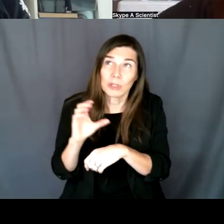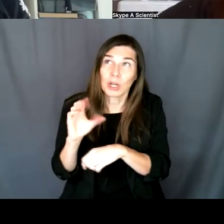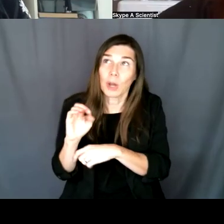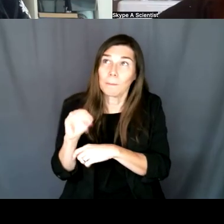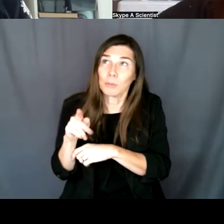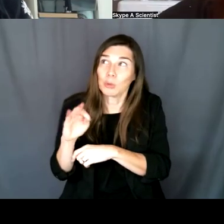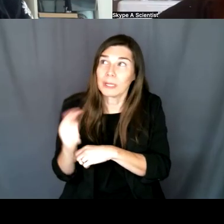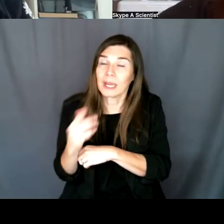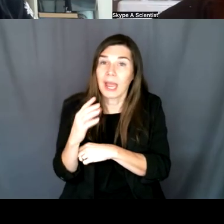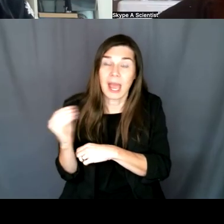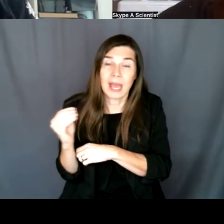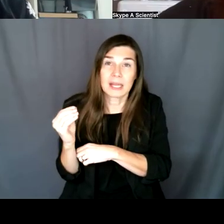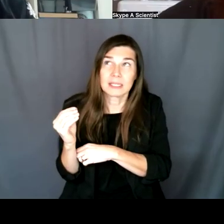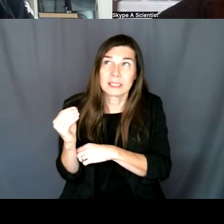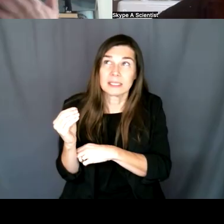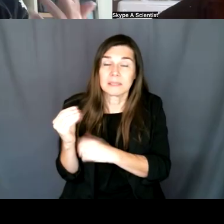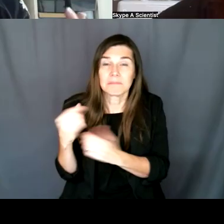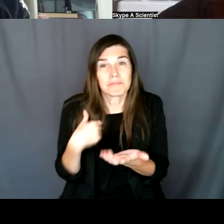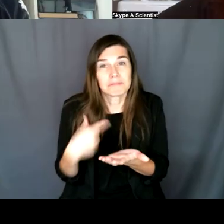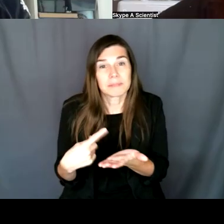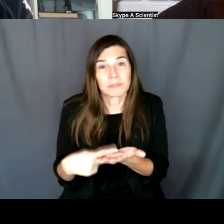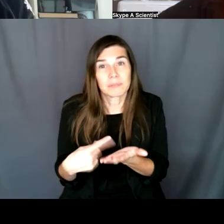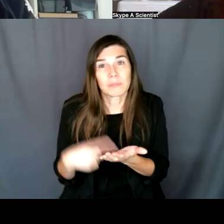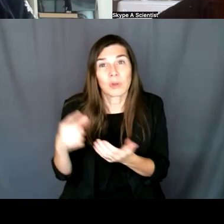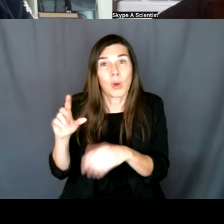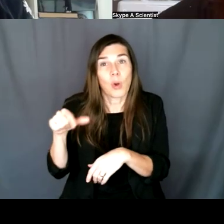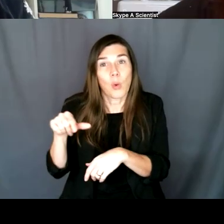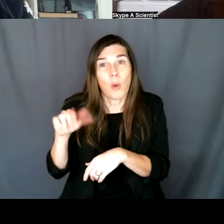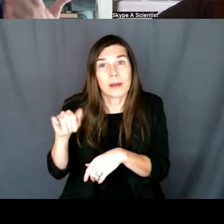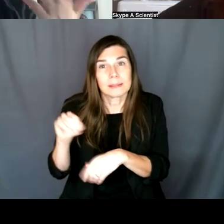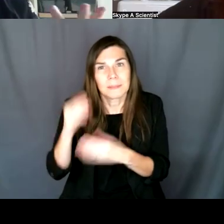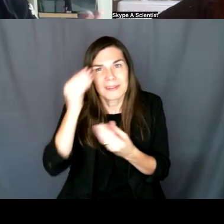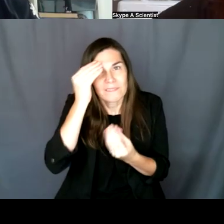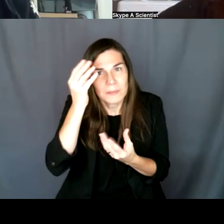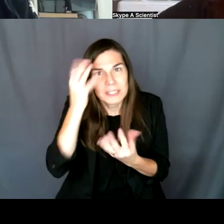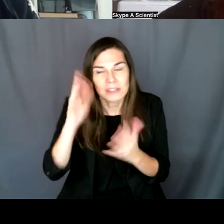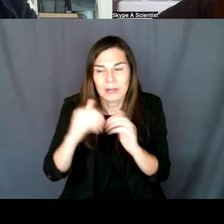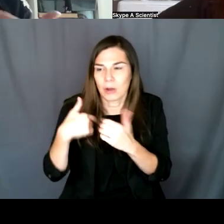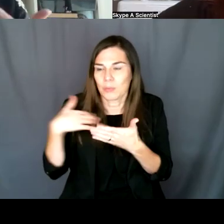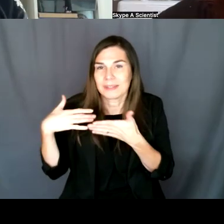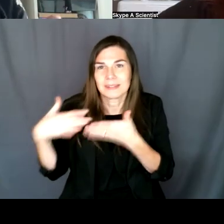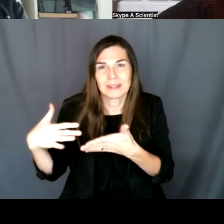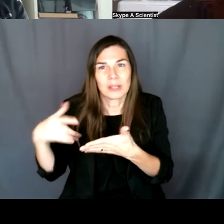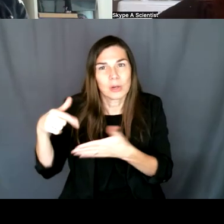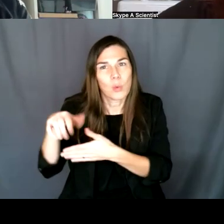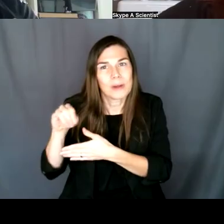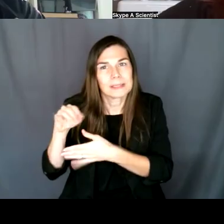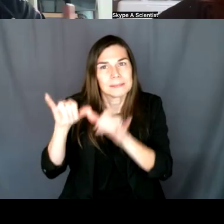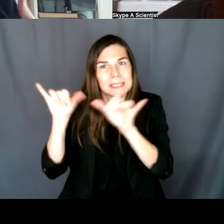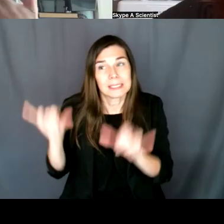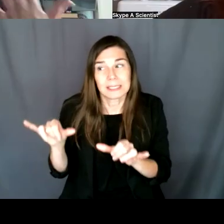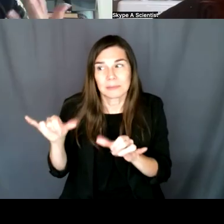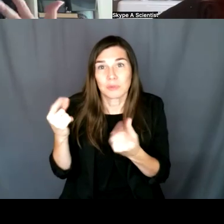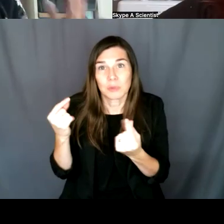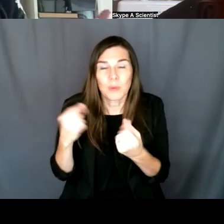we talk a lot about quantum information too. The way that we study quantum systems is by making them really cold so that we